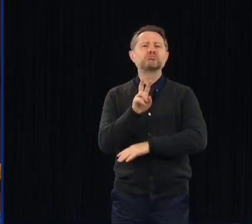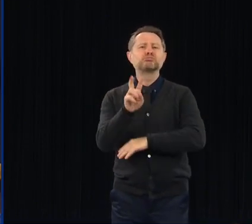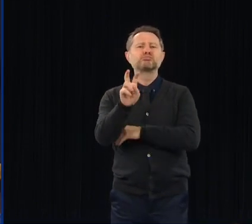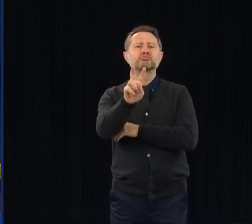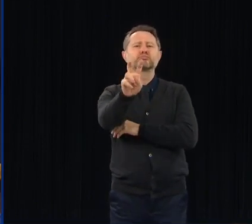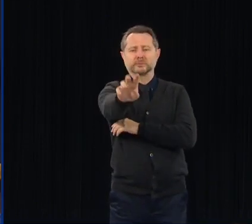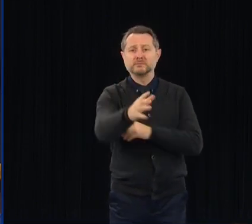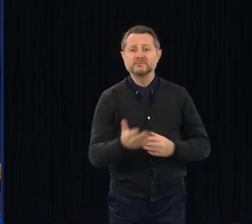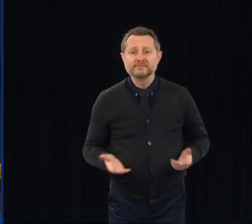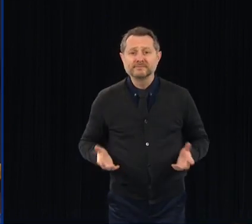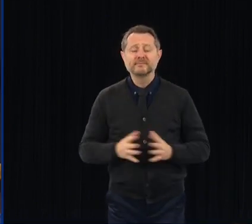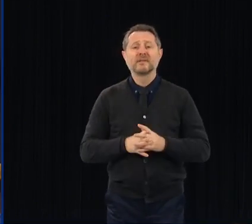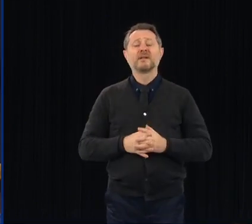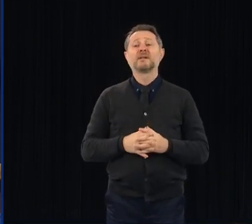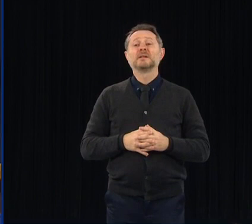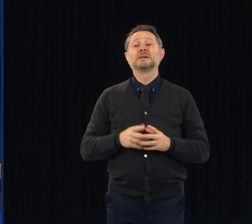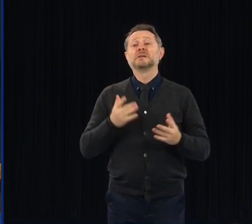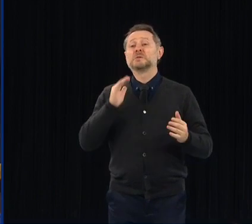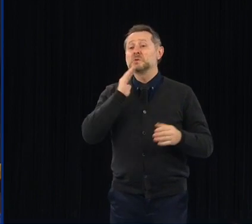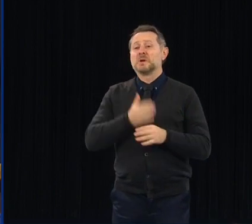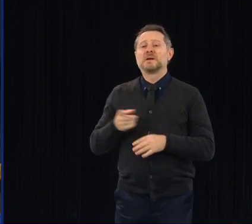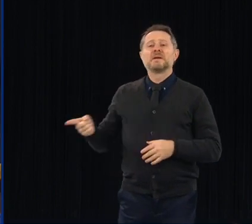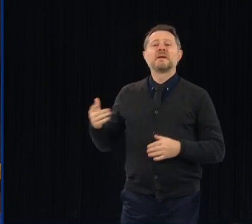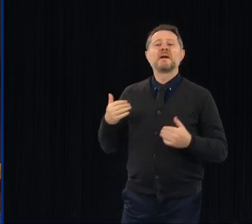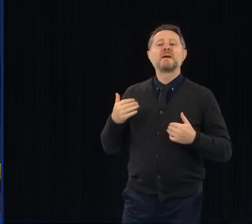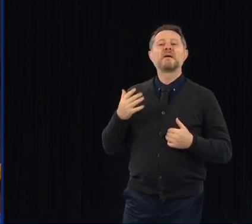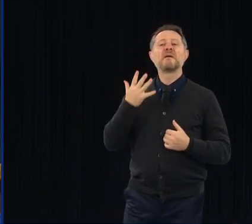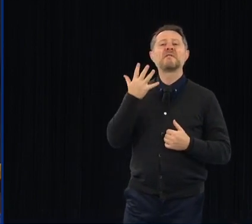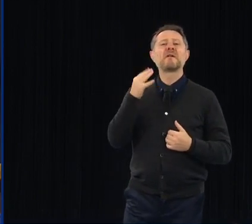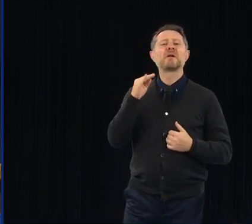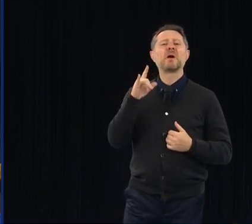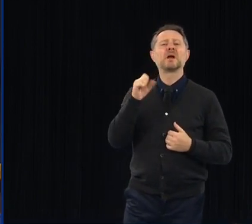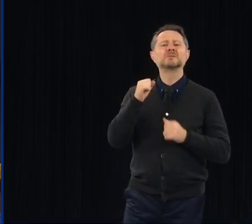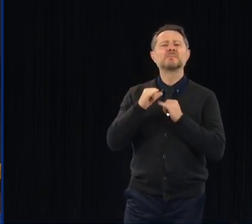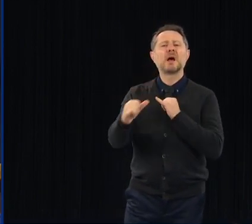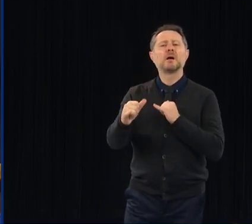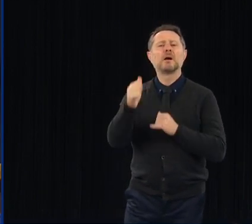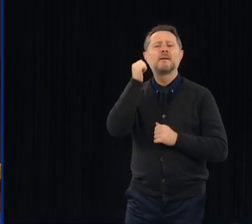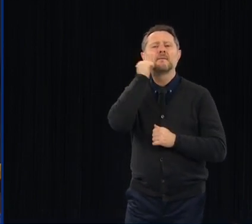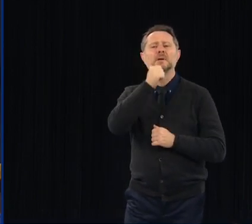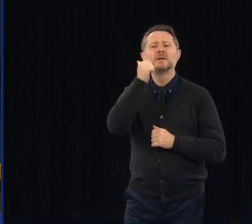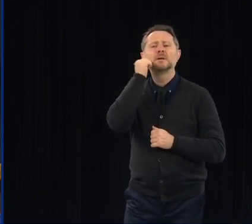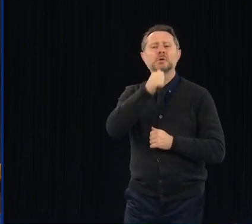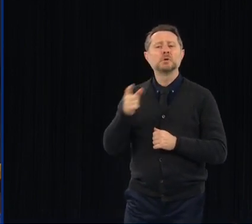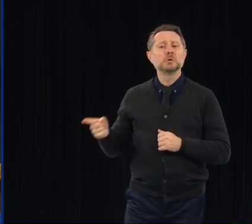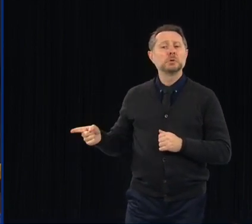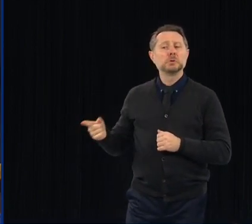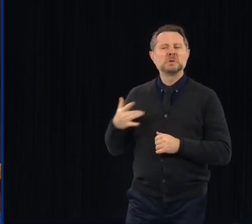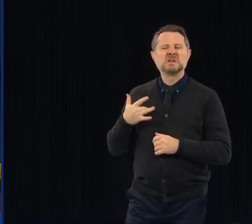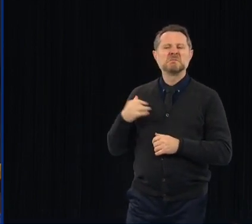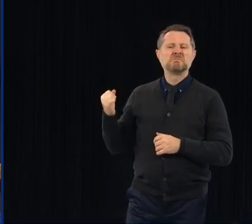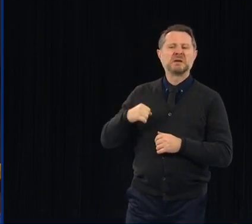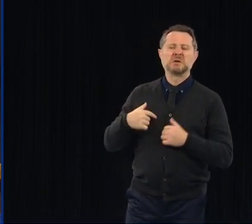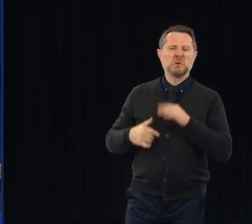out there doing 5 miles every day. She thinks she can beat me. Give me a couple of weeks. I'm going to be right there,